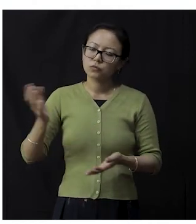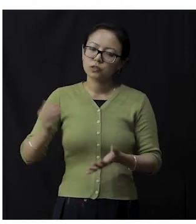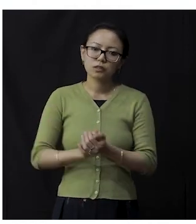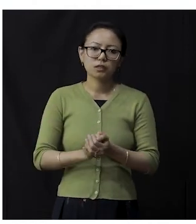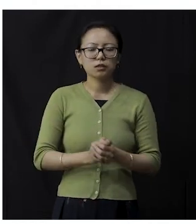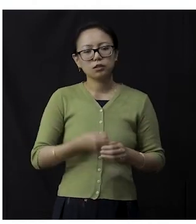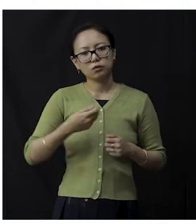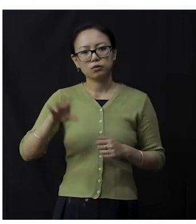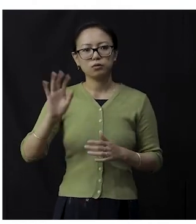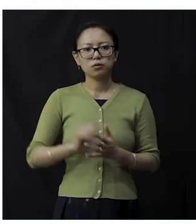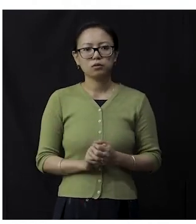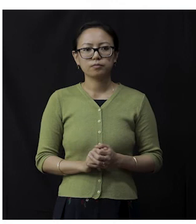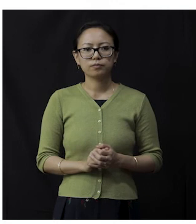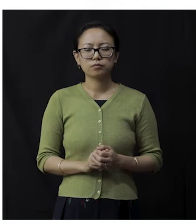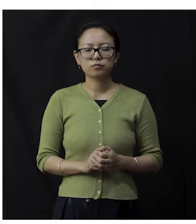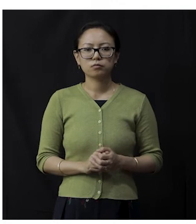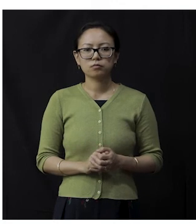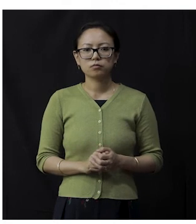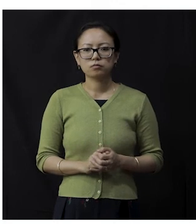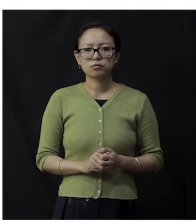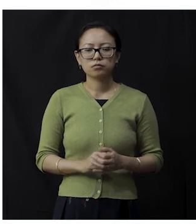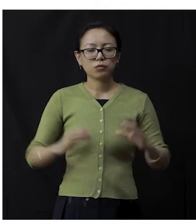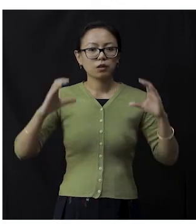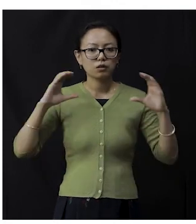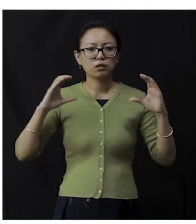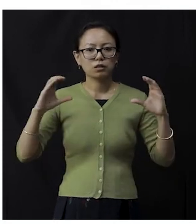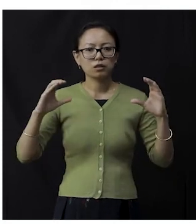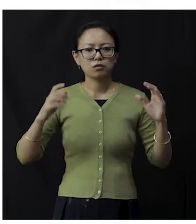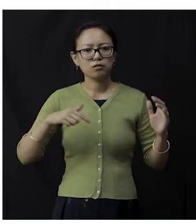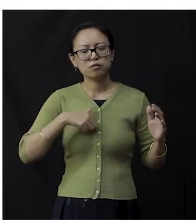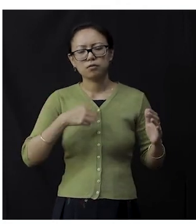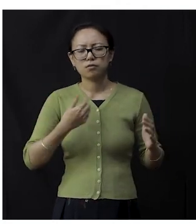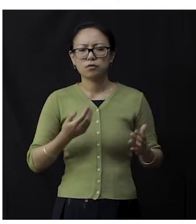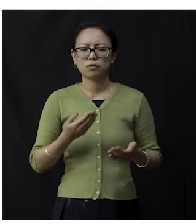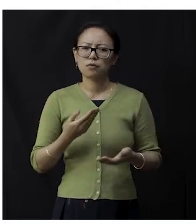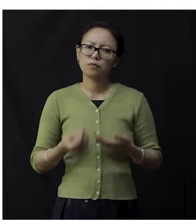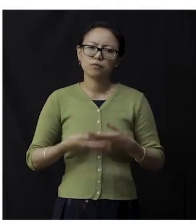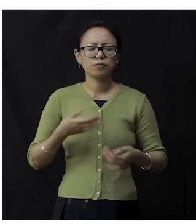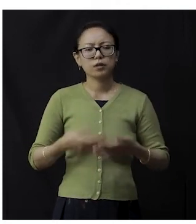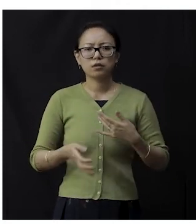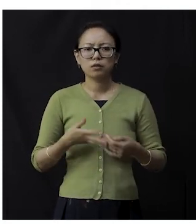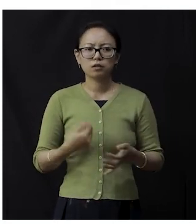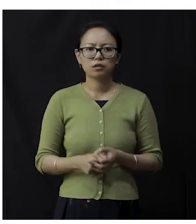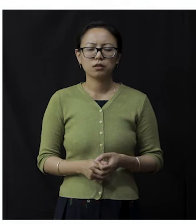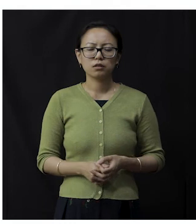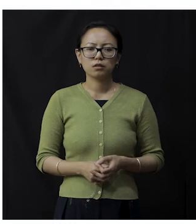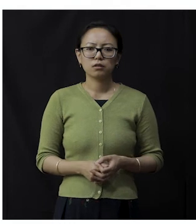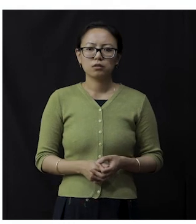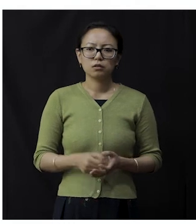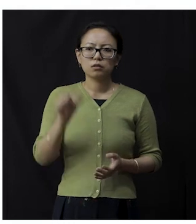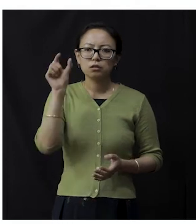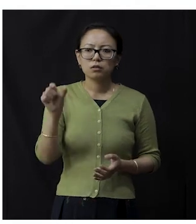remember that you take care of your personal property because you should be responsible for it. Do not put people down